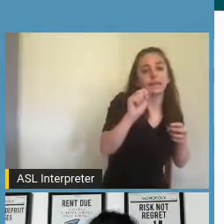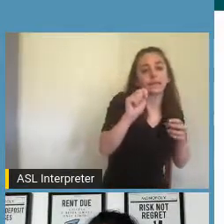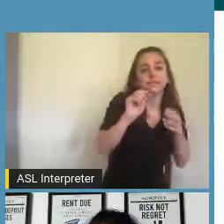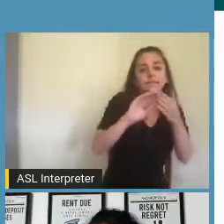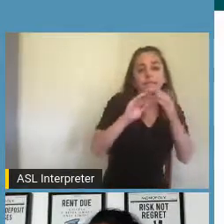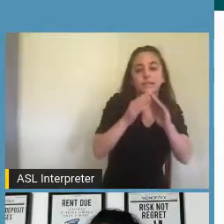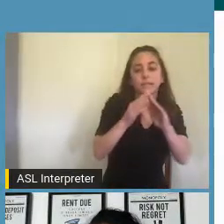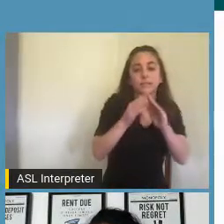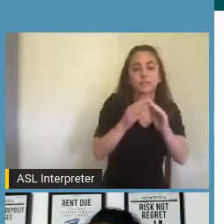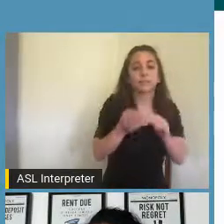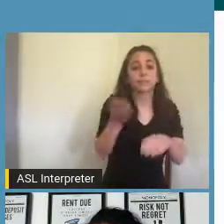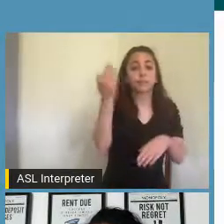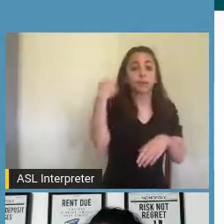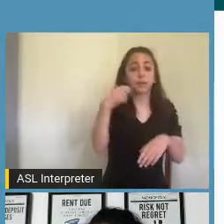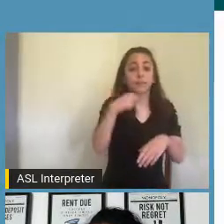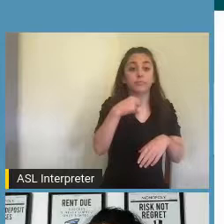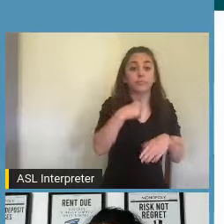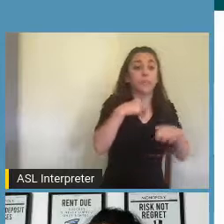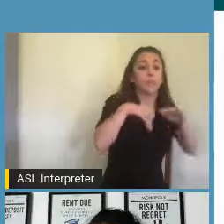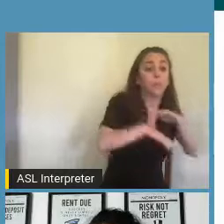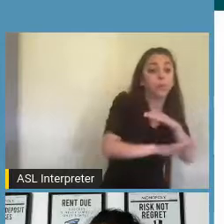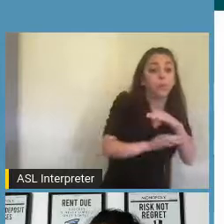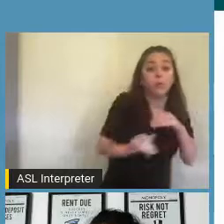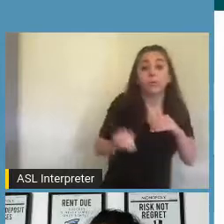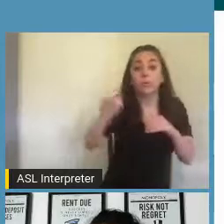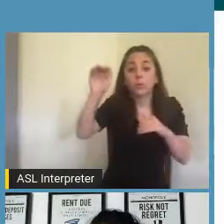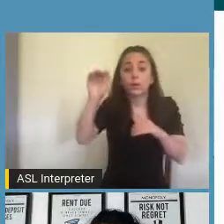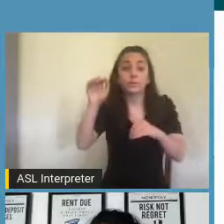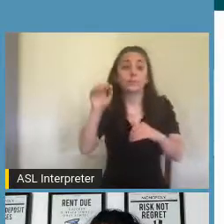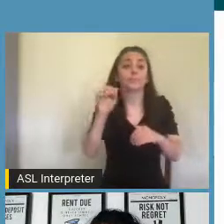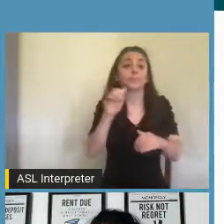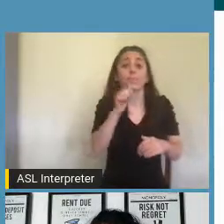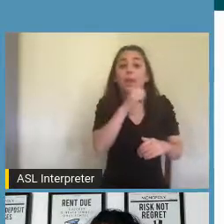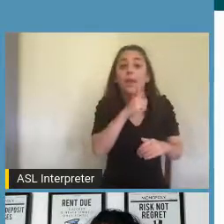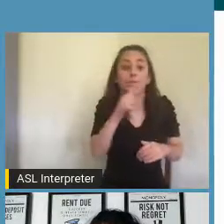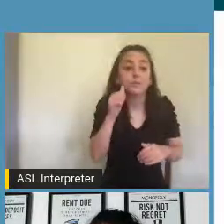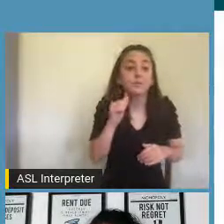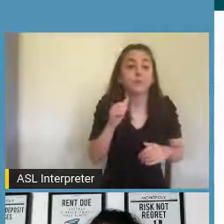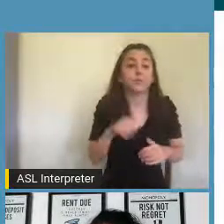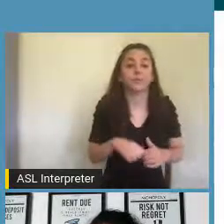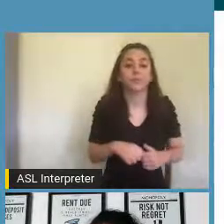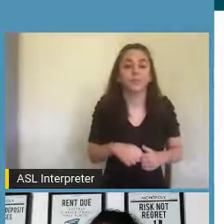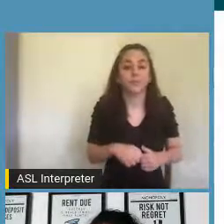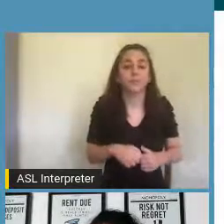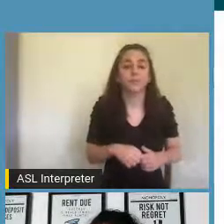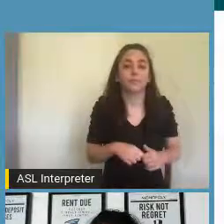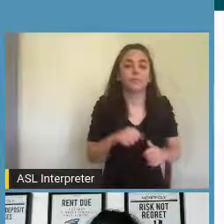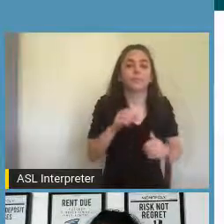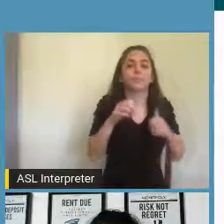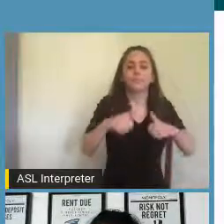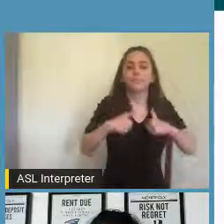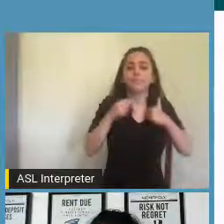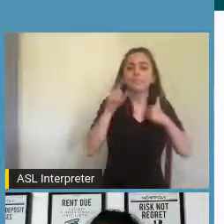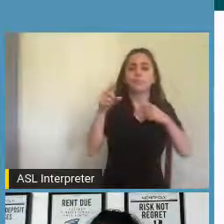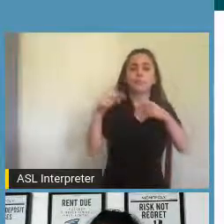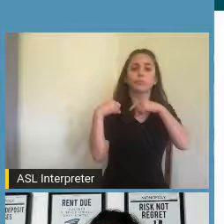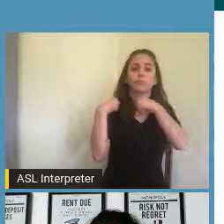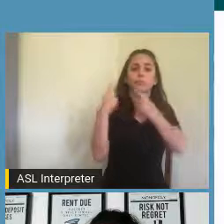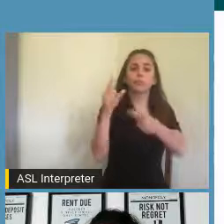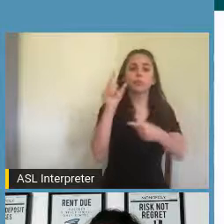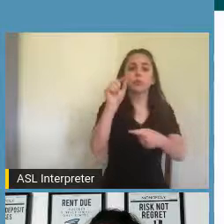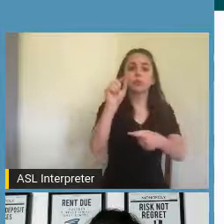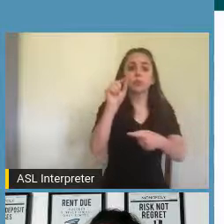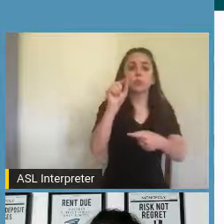I was born and raised in Phoenix, Arizona, and I lived there for